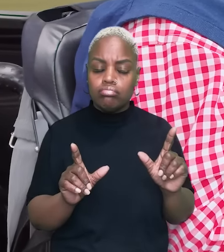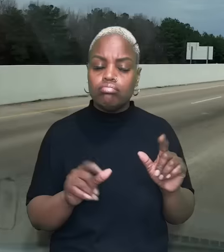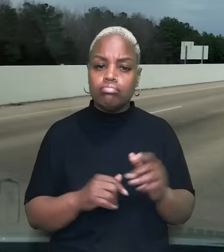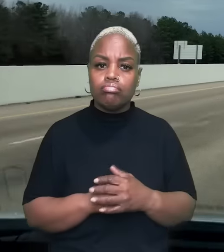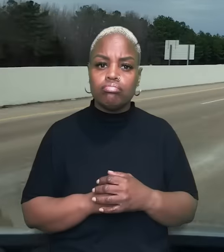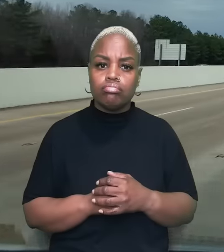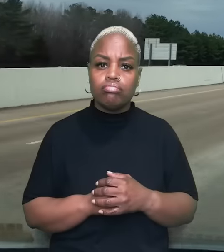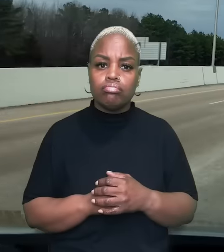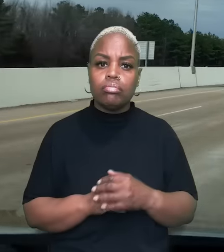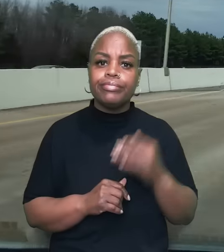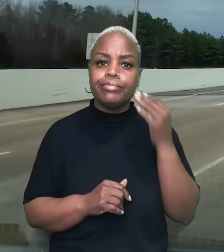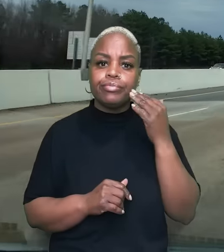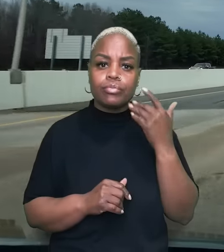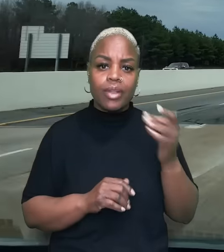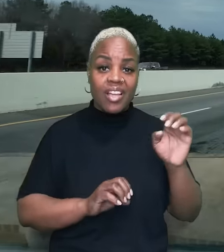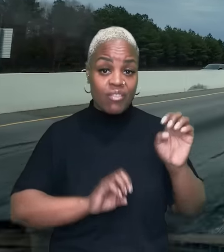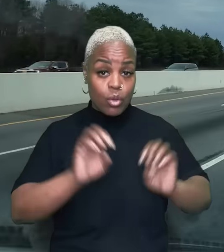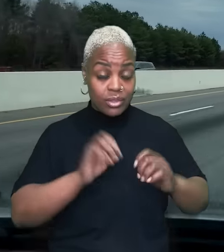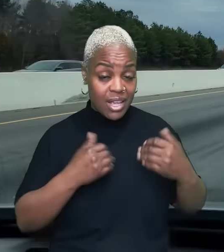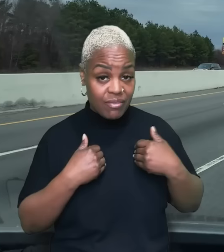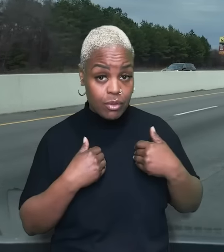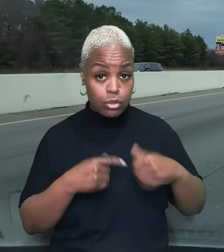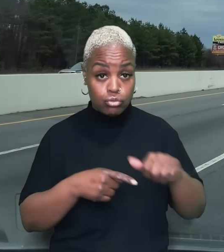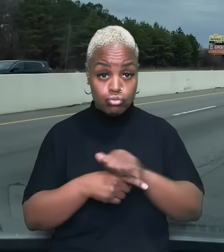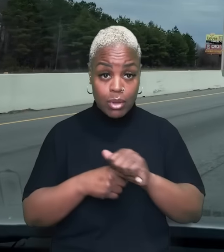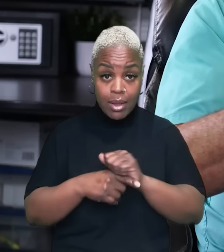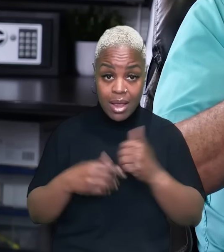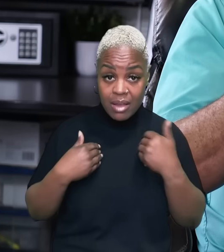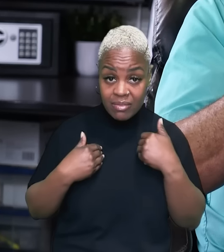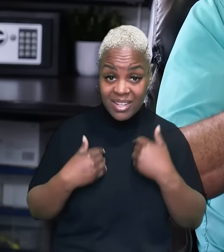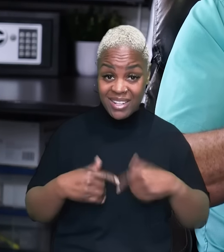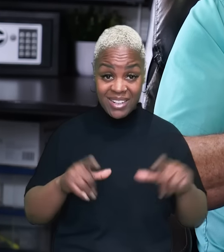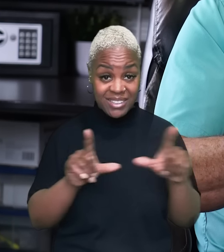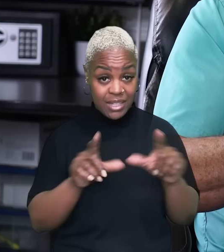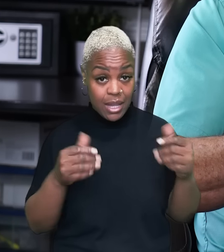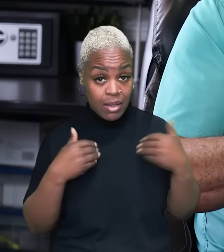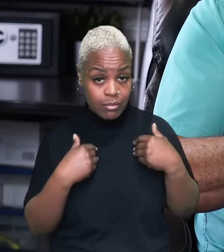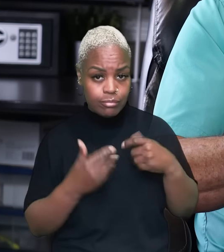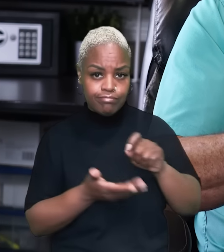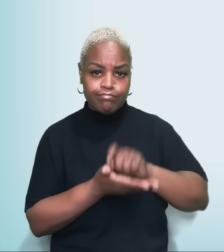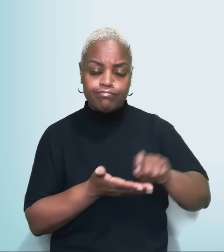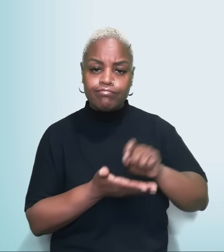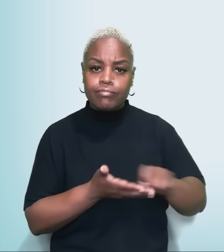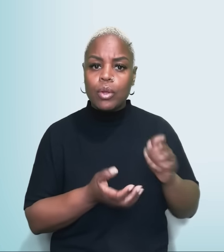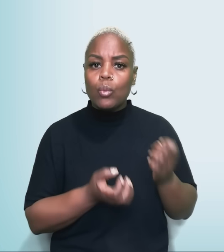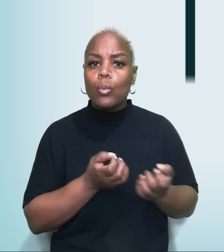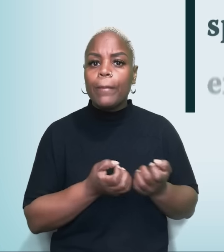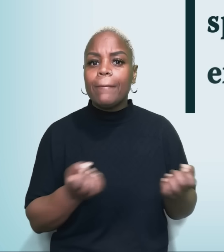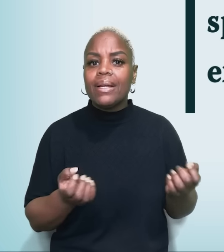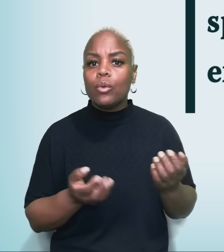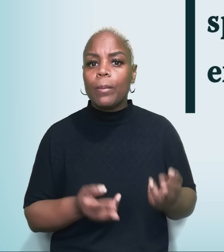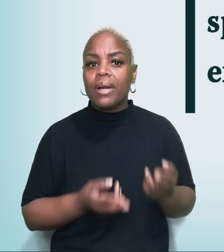have the evaluation, the training, and the license, then we write a equipment recommendation.